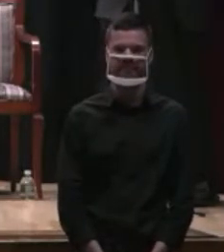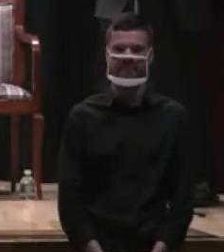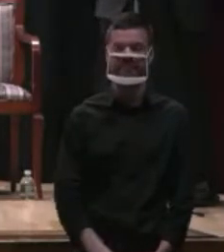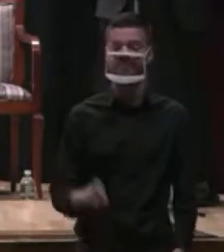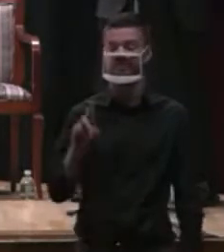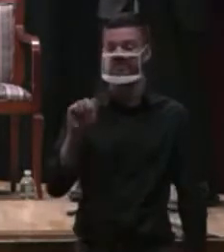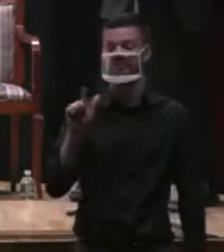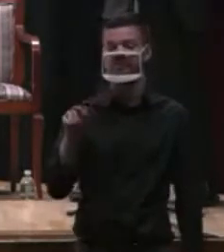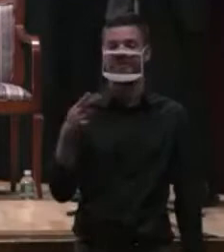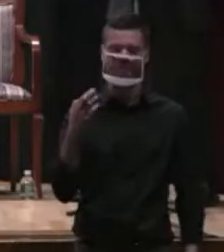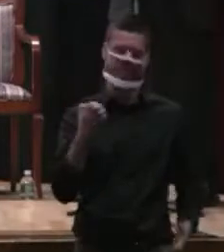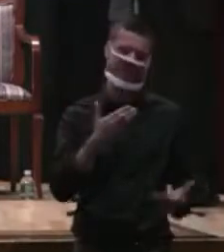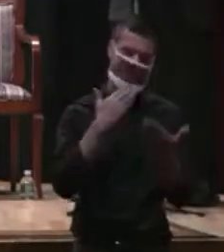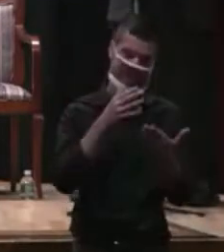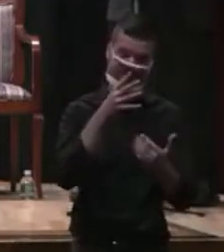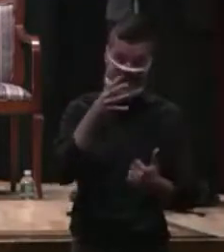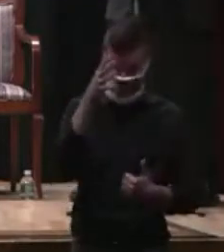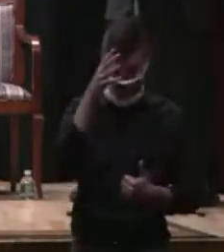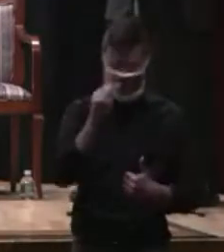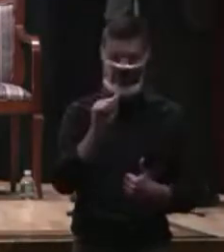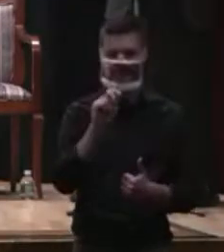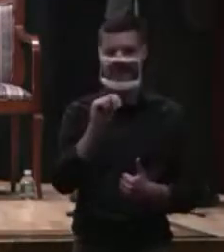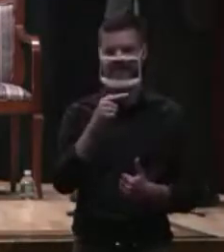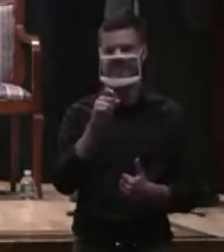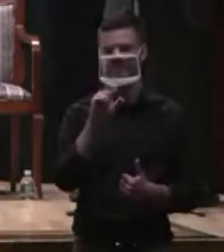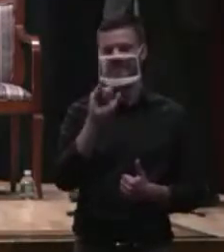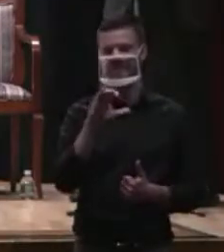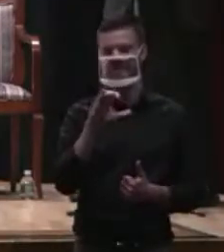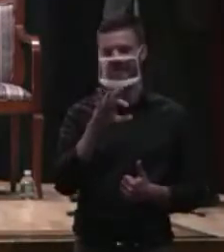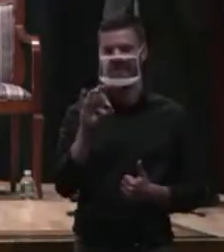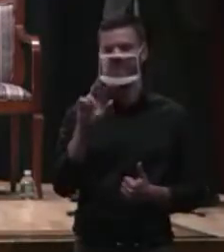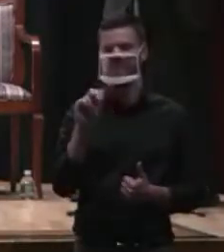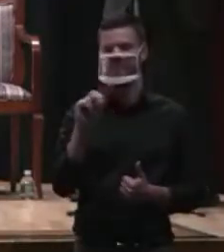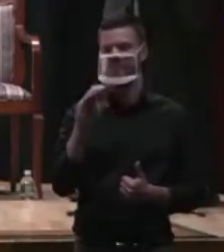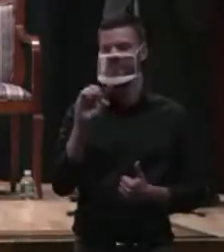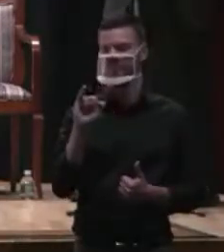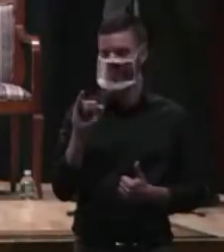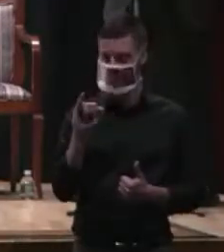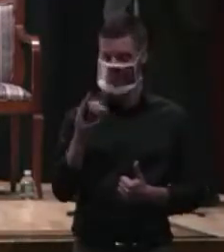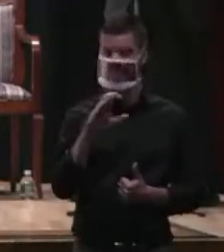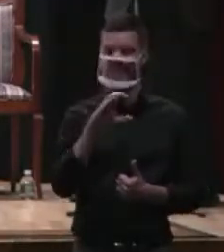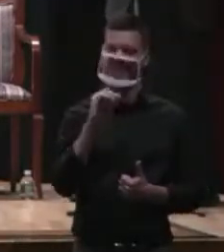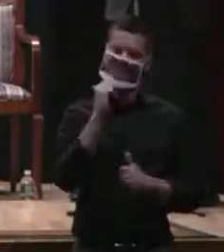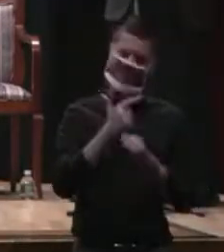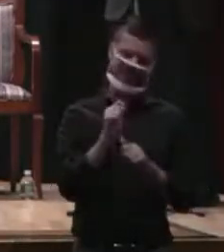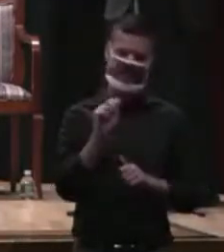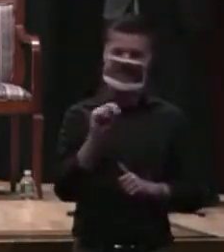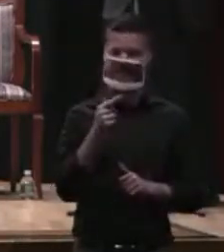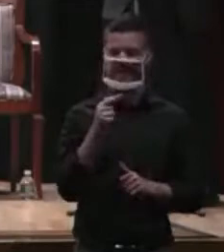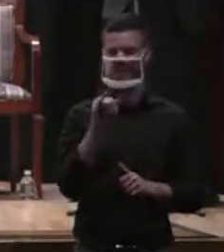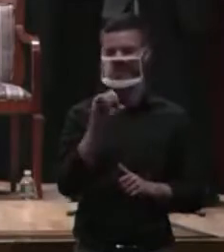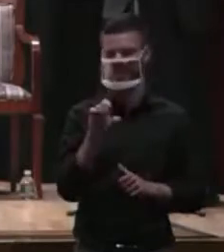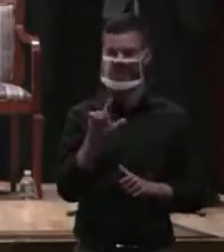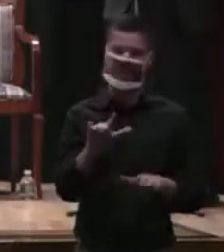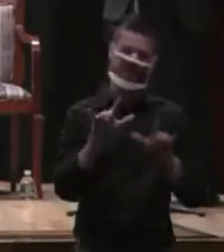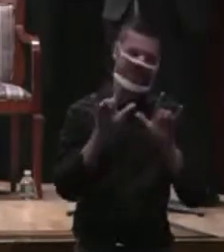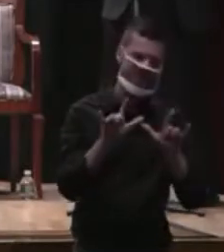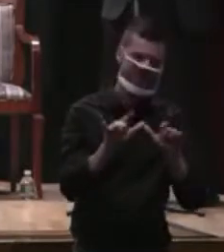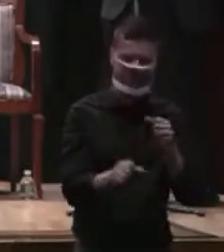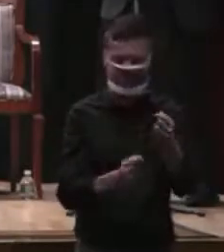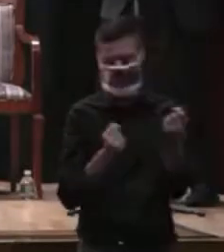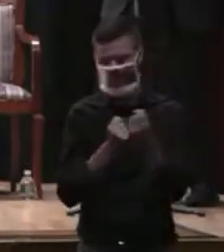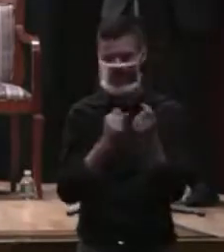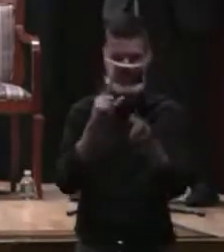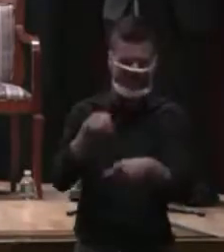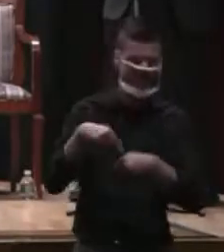Ralph would like to thank his parents, Angelique and Francois, and sister Angie for their love and support over the last